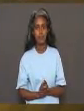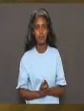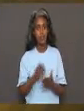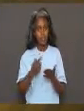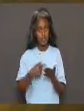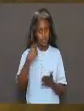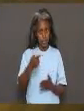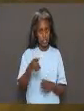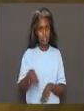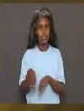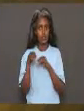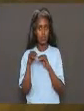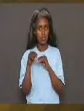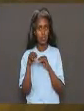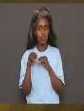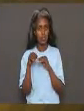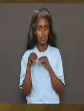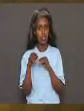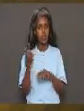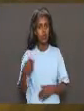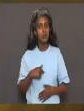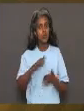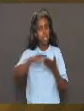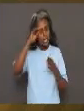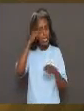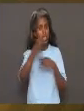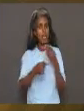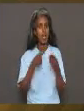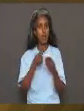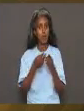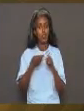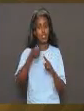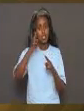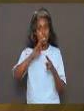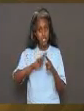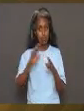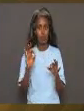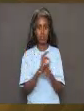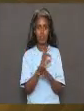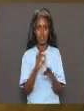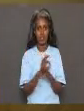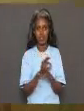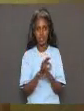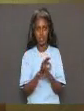Next, students, we will learn about reciprocal functions.